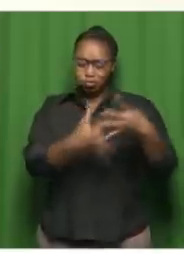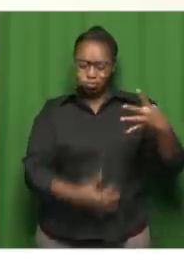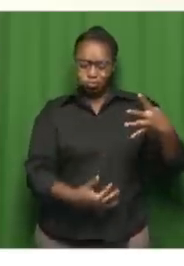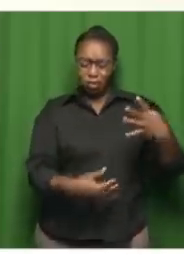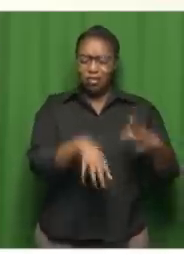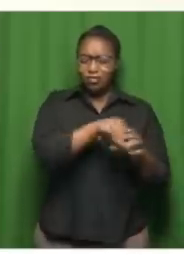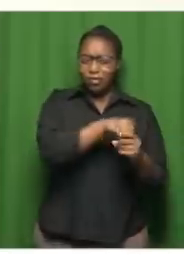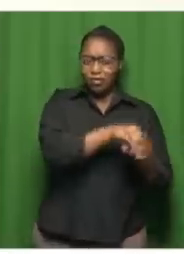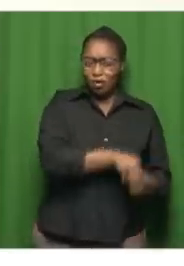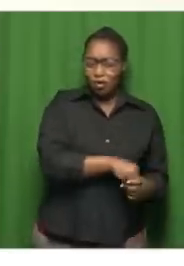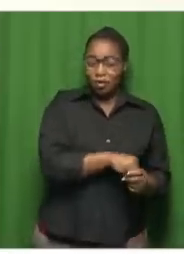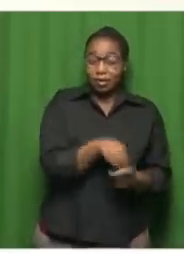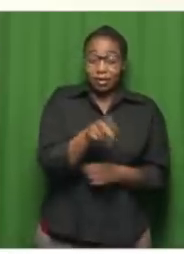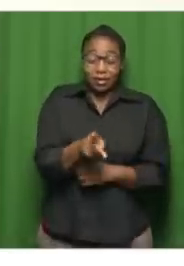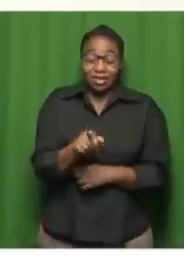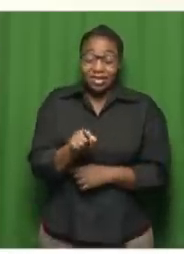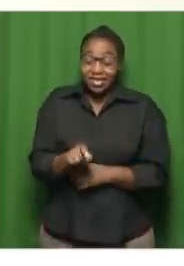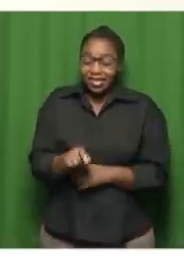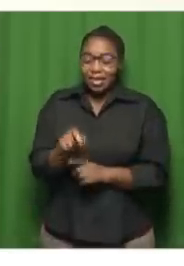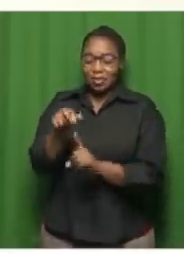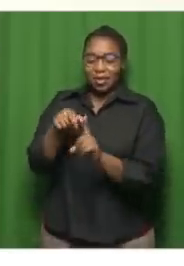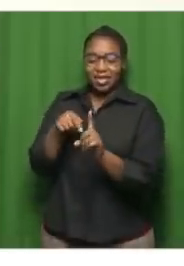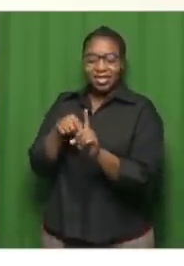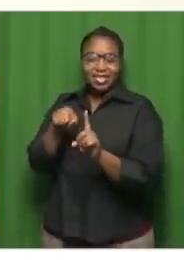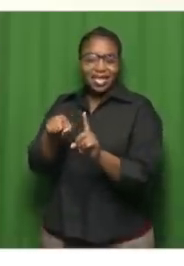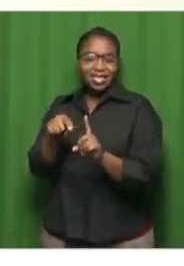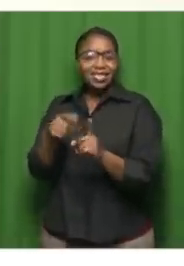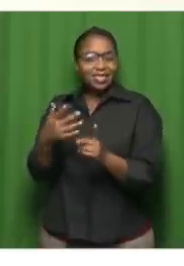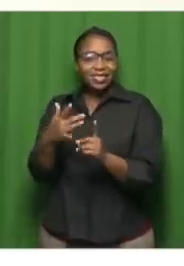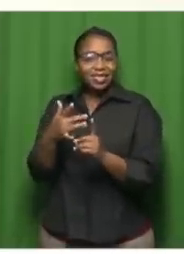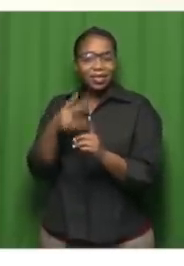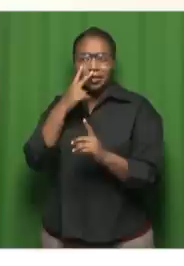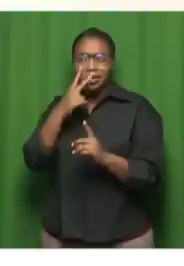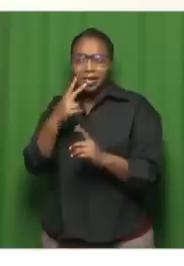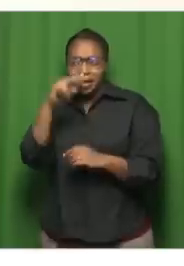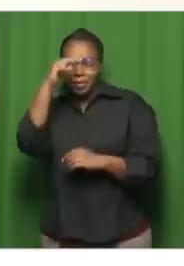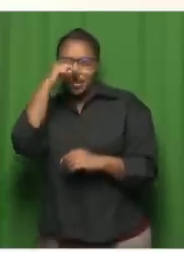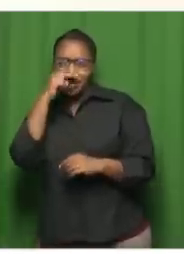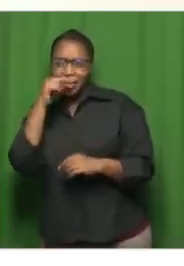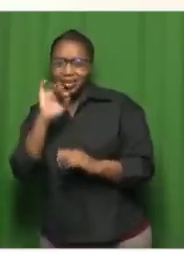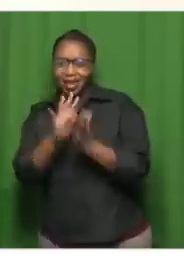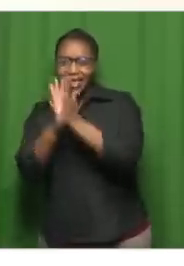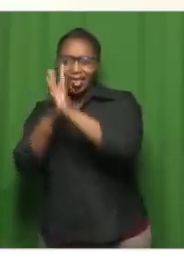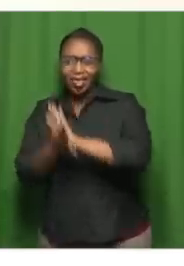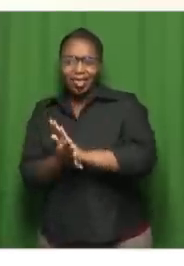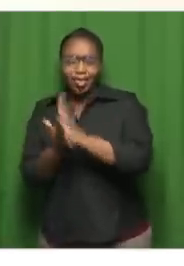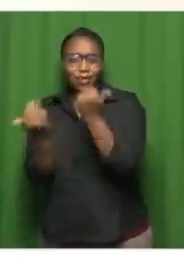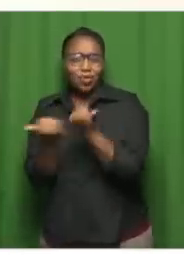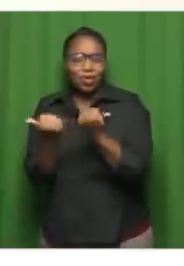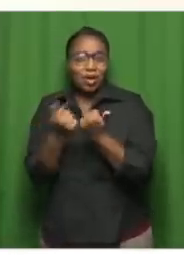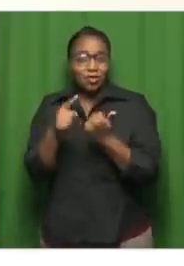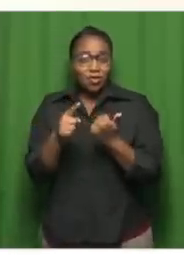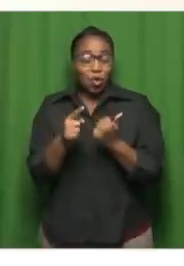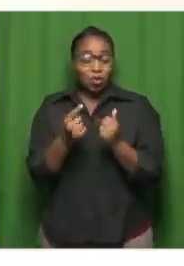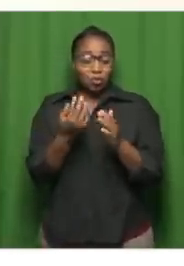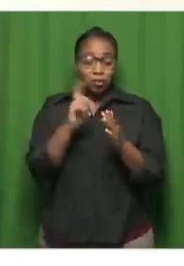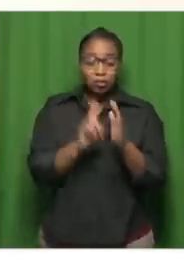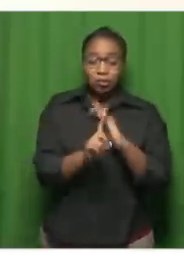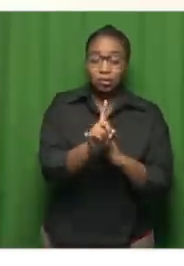Again, this is somebody who is tainted. I mean, if we look at something like this, and going for the position of treasurer, but